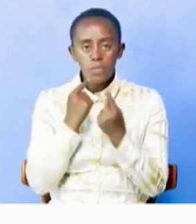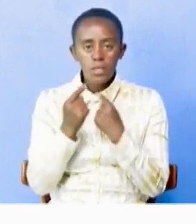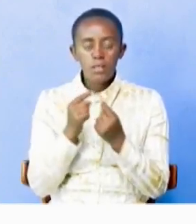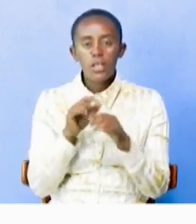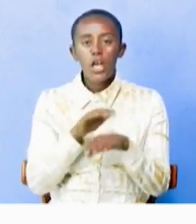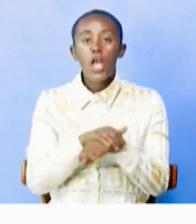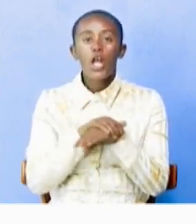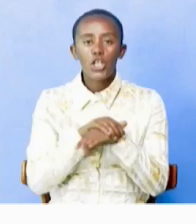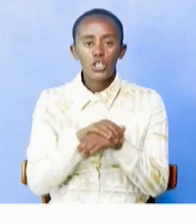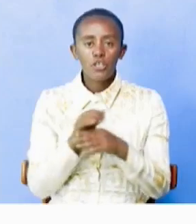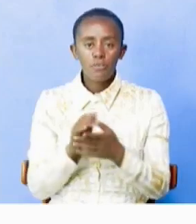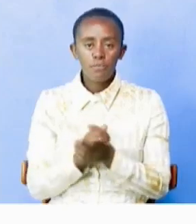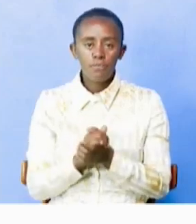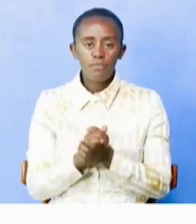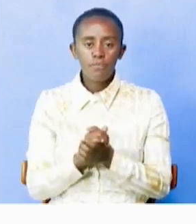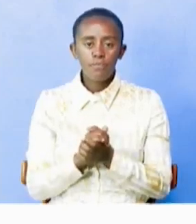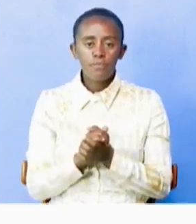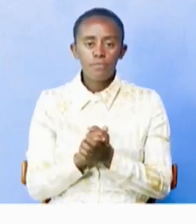English,